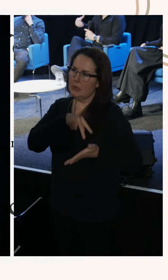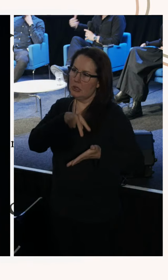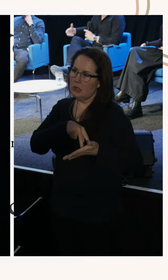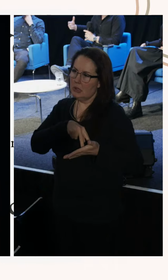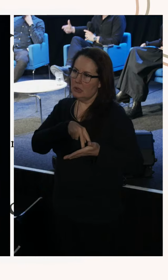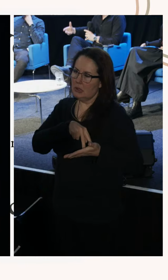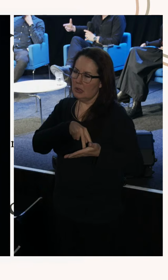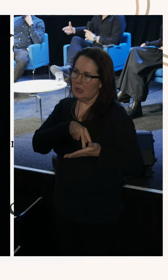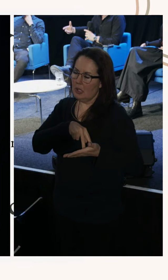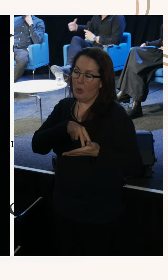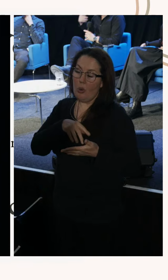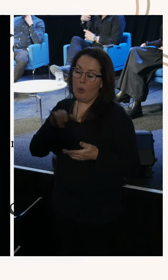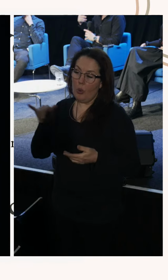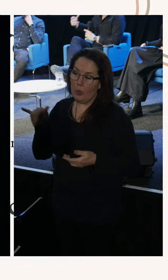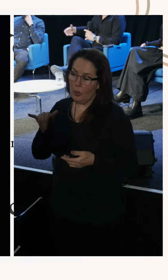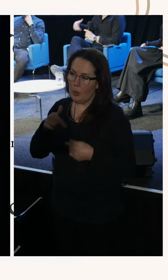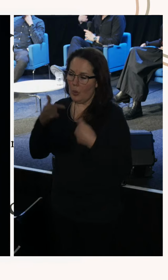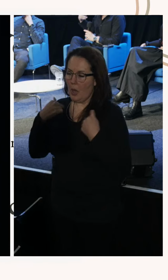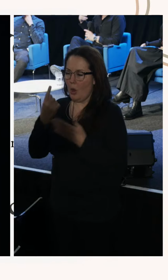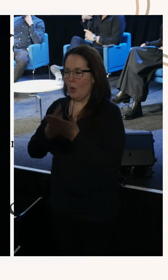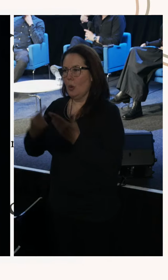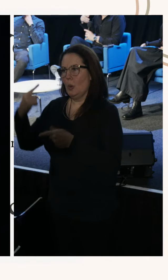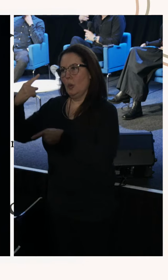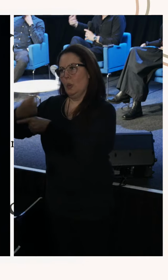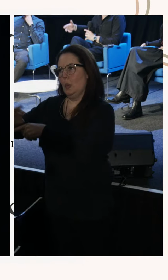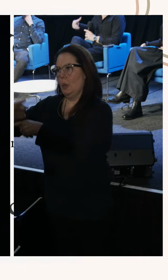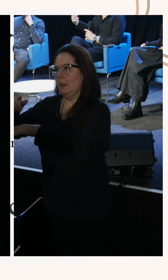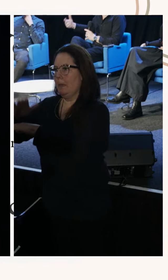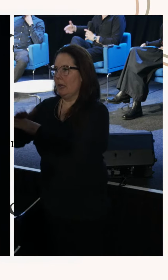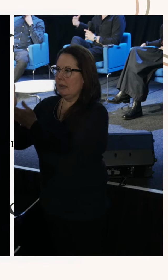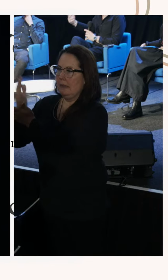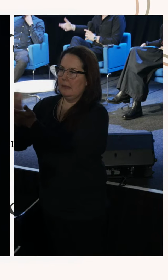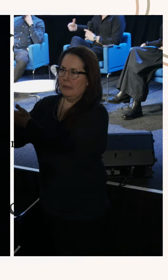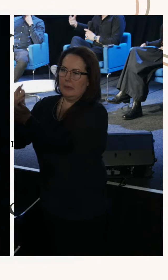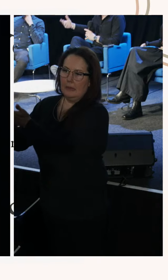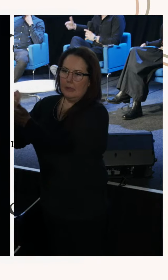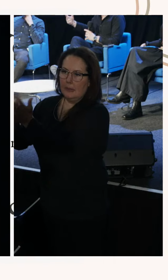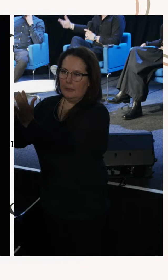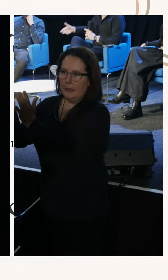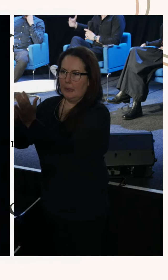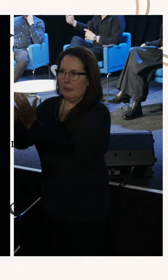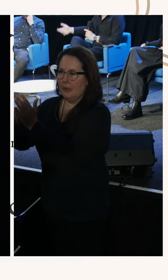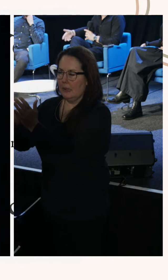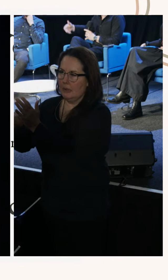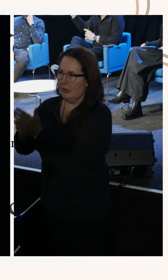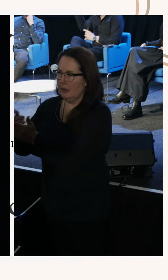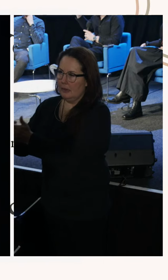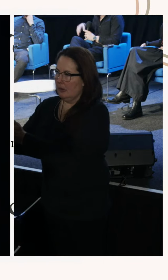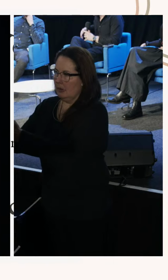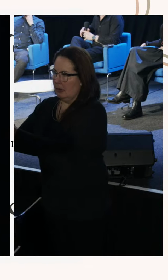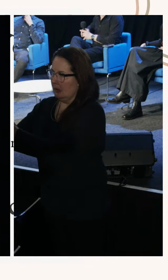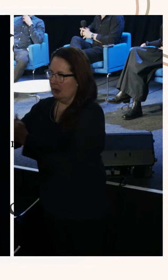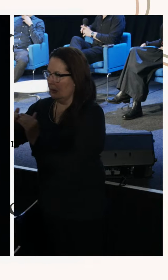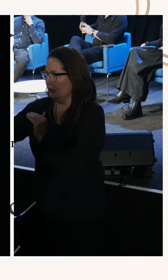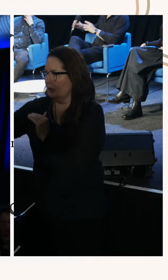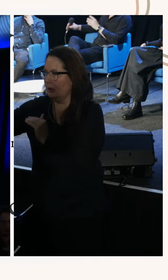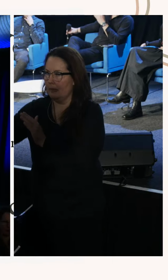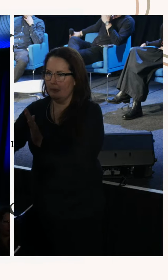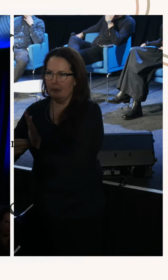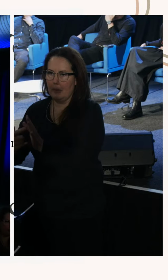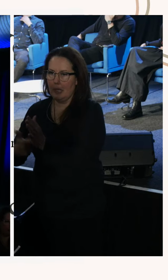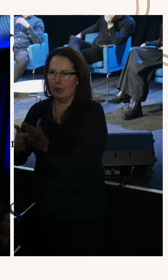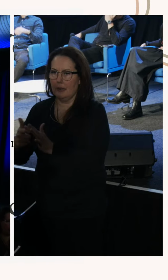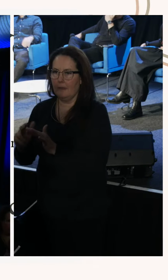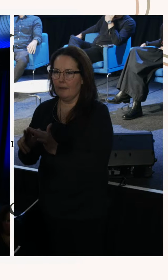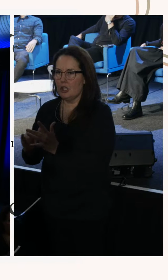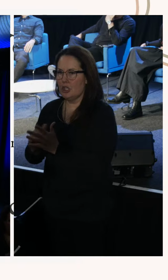or are we just talking about capitalism's seamless occupation of the horizons of the thinkable Mark Fisher sort of thing?